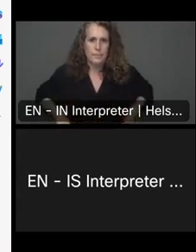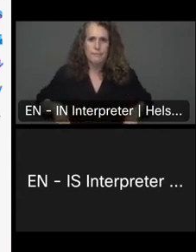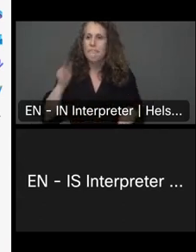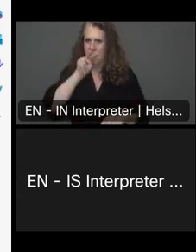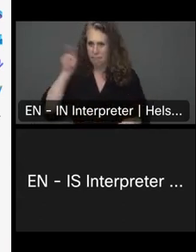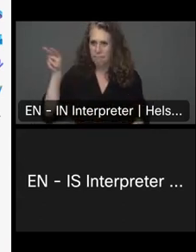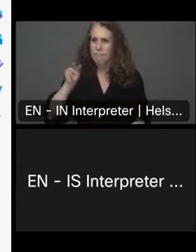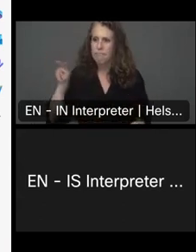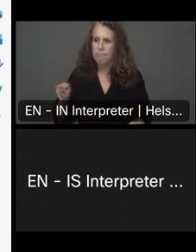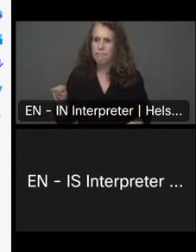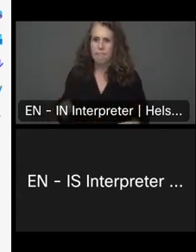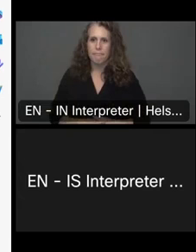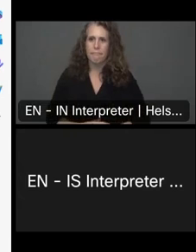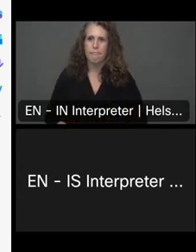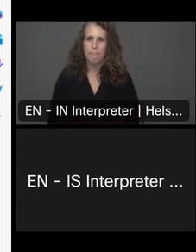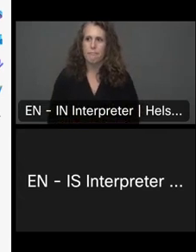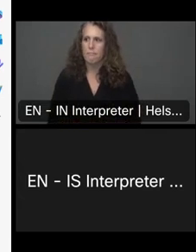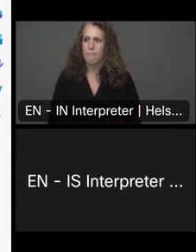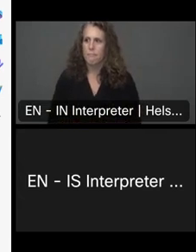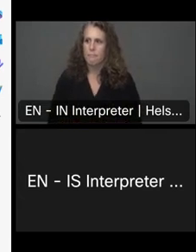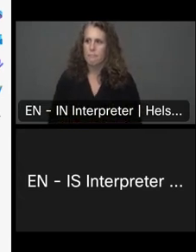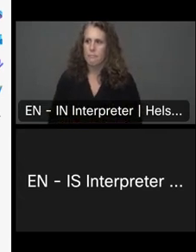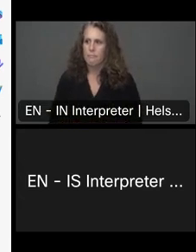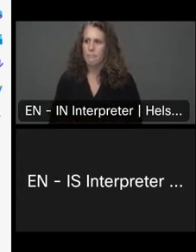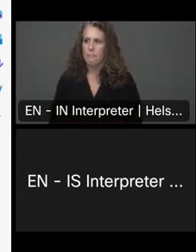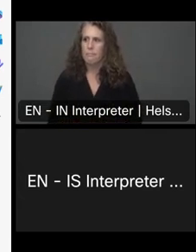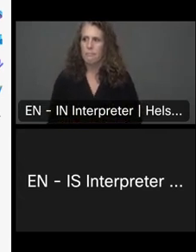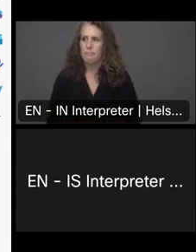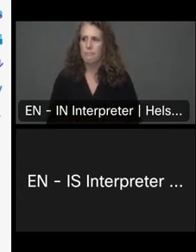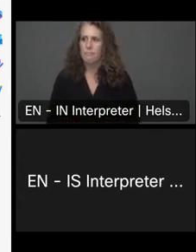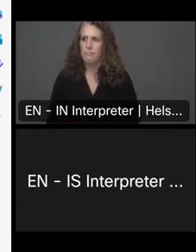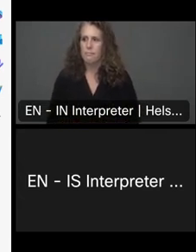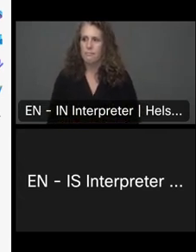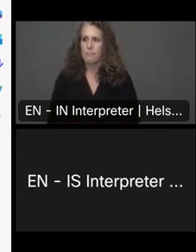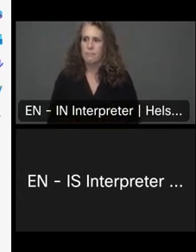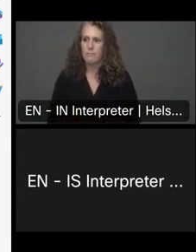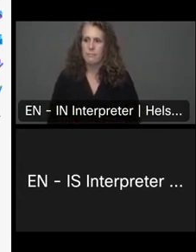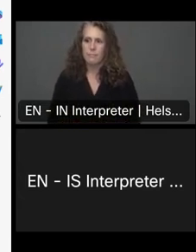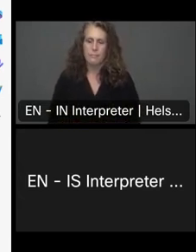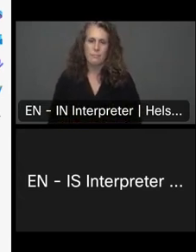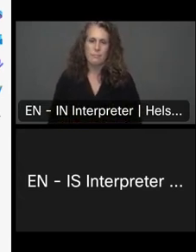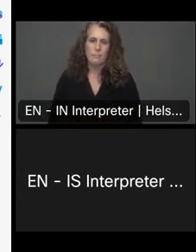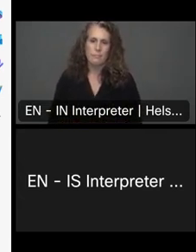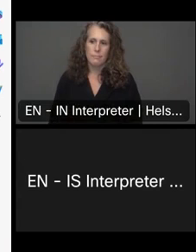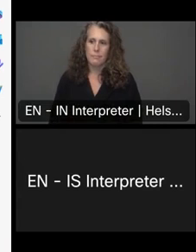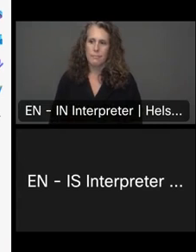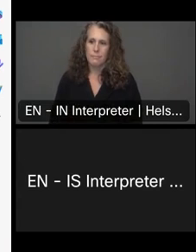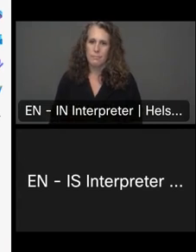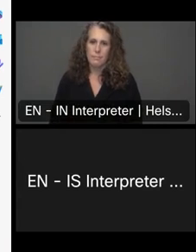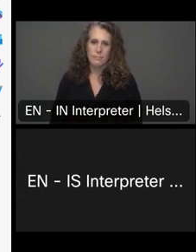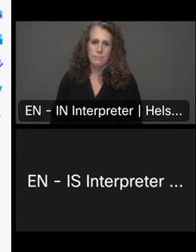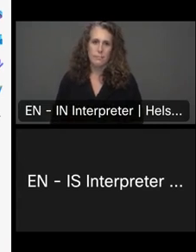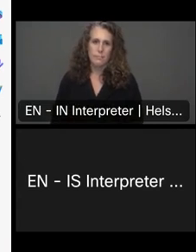expressivity overlaid on the Manichaean tug of war between economy and sufficiency, in a passage pointed out to me by